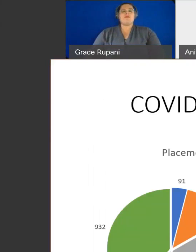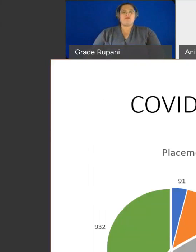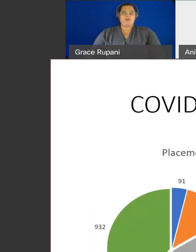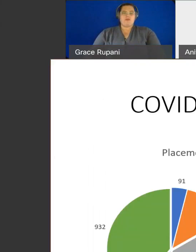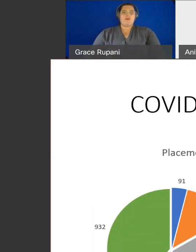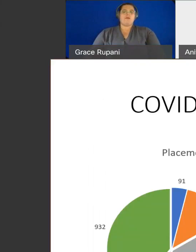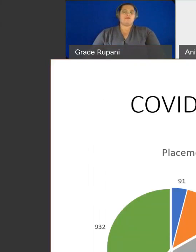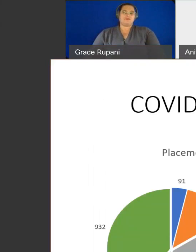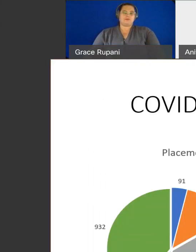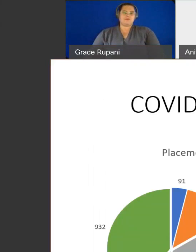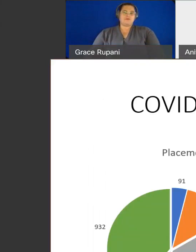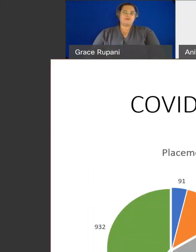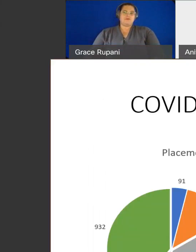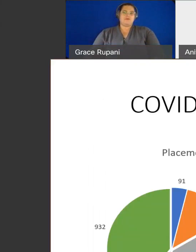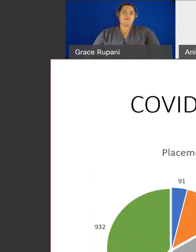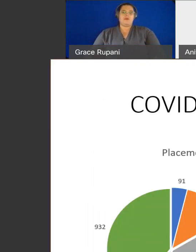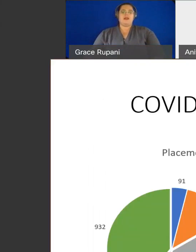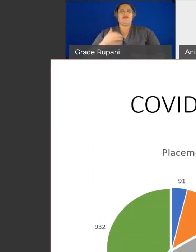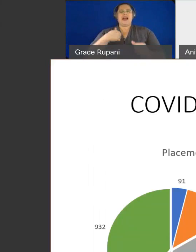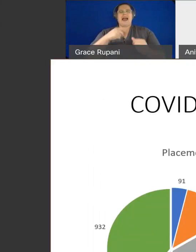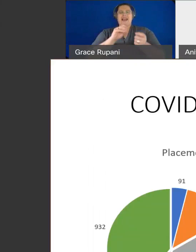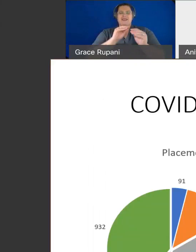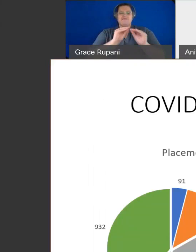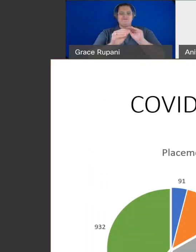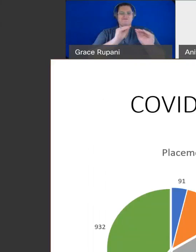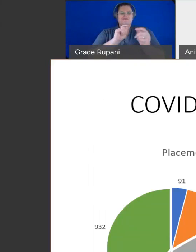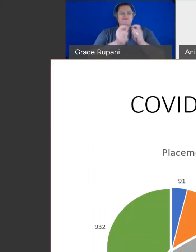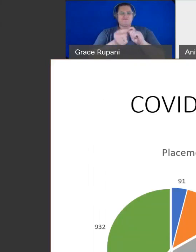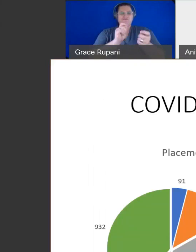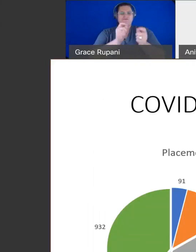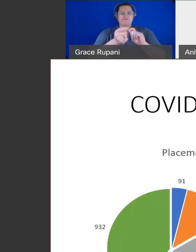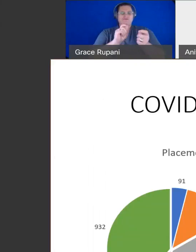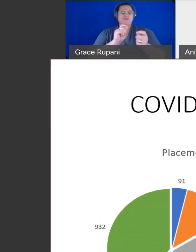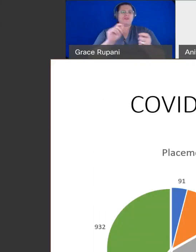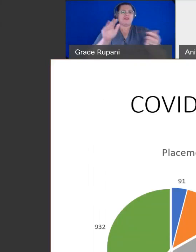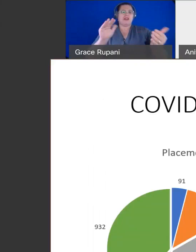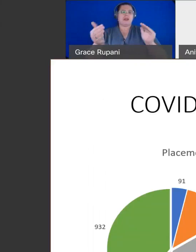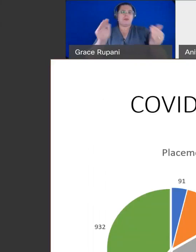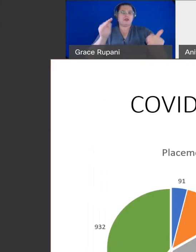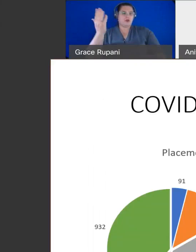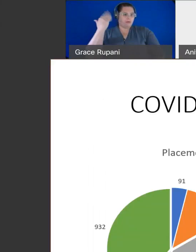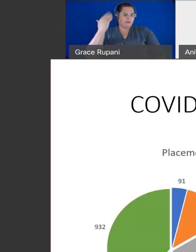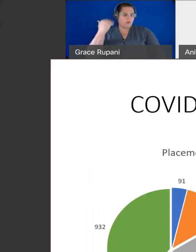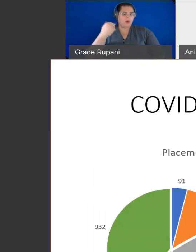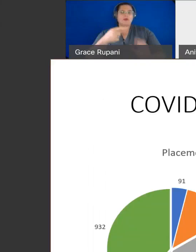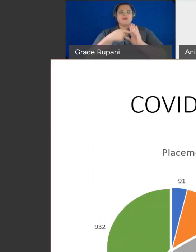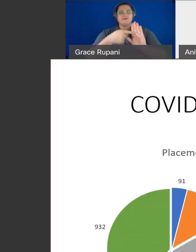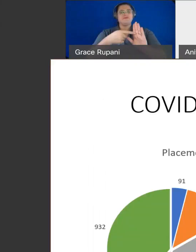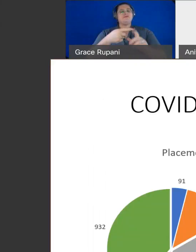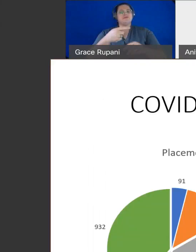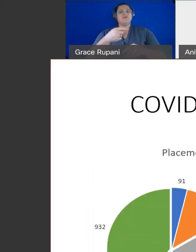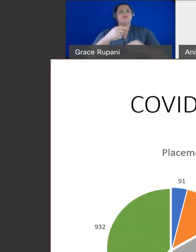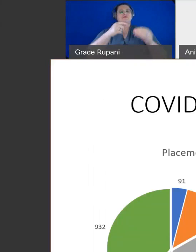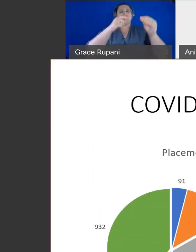I changed this a little from before so that people can sort of see the representation of